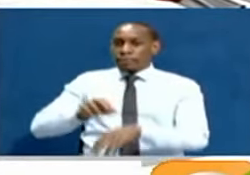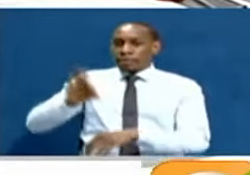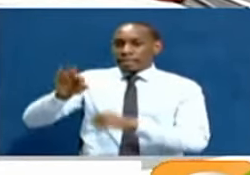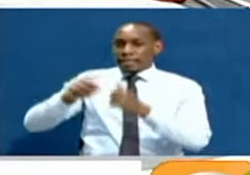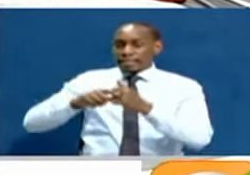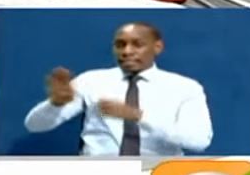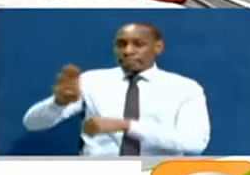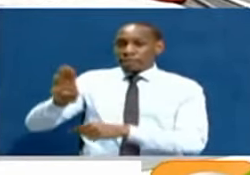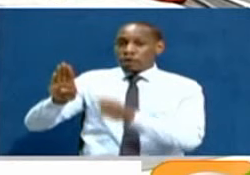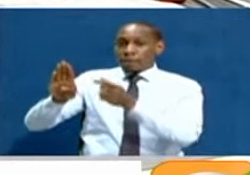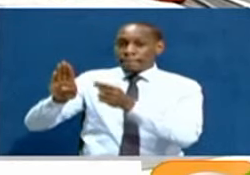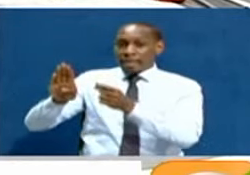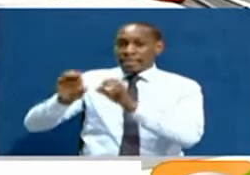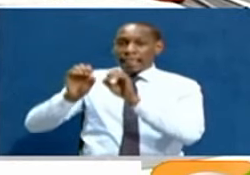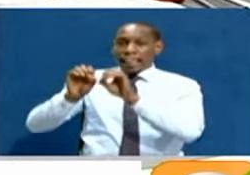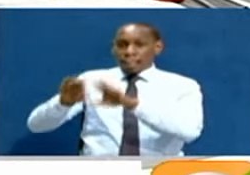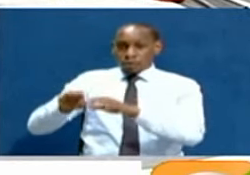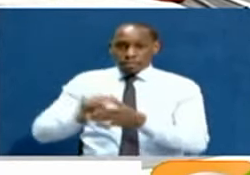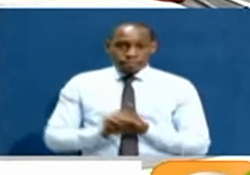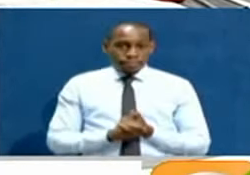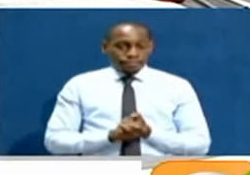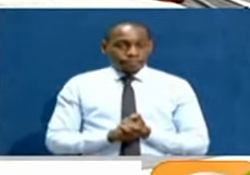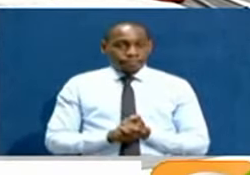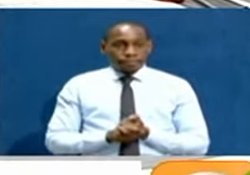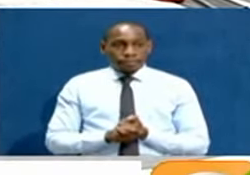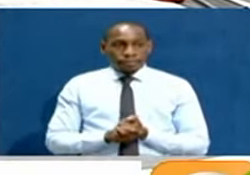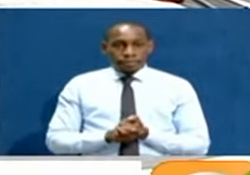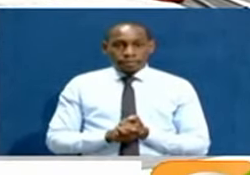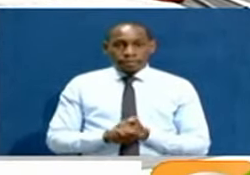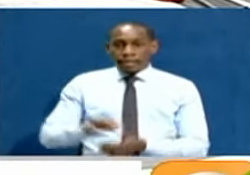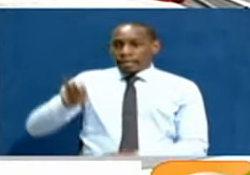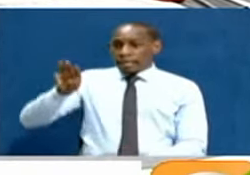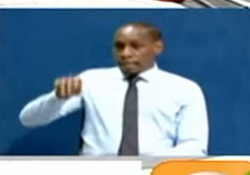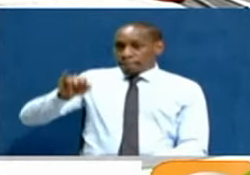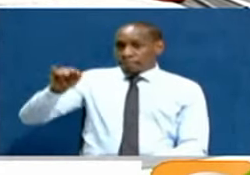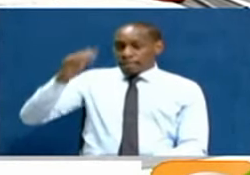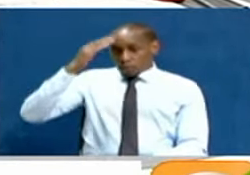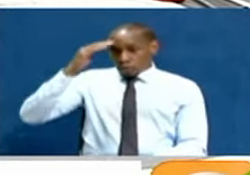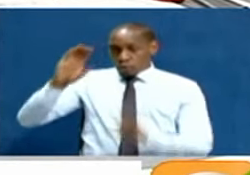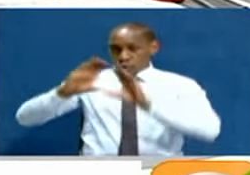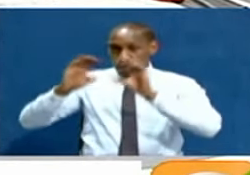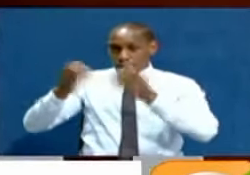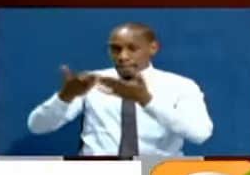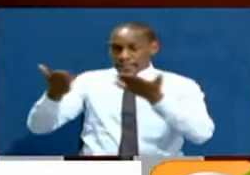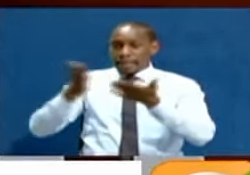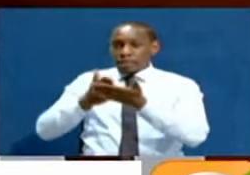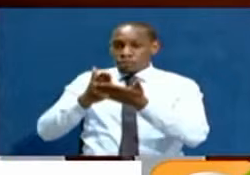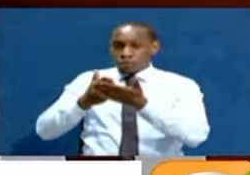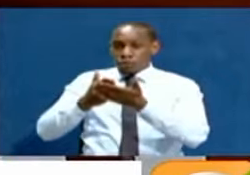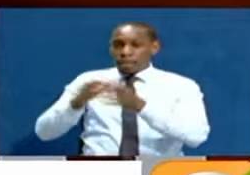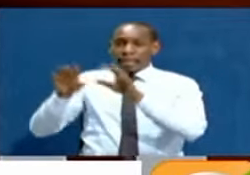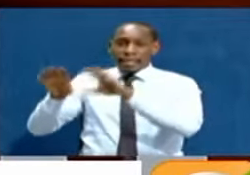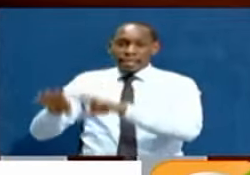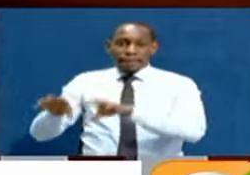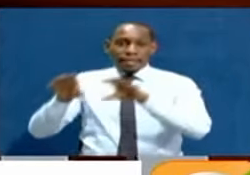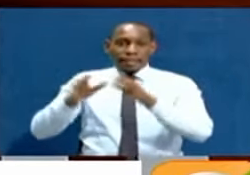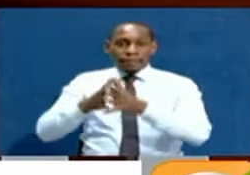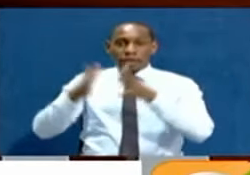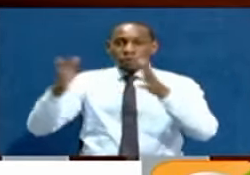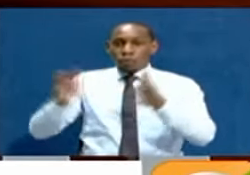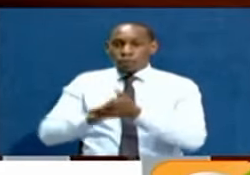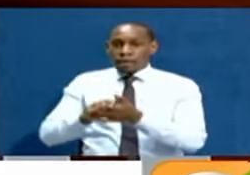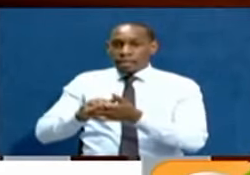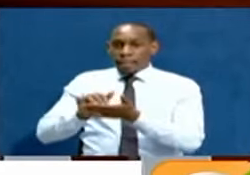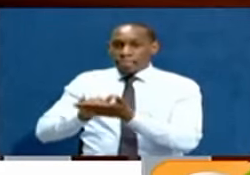36 billion shillings in losses. Michael, I know the world has taken a hit big time, so globally,